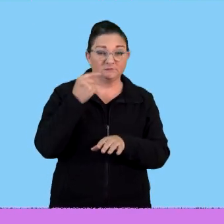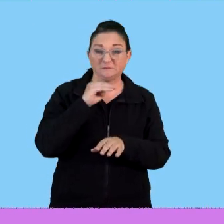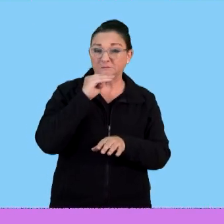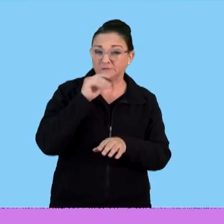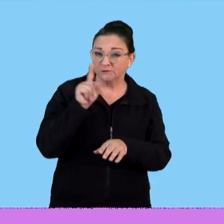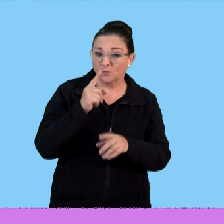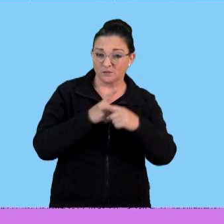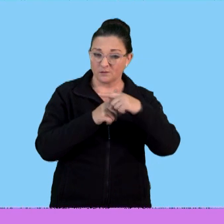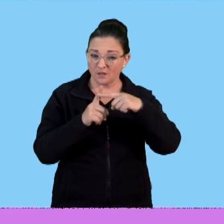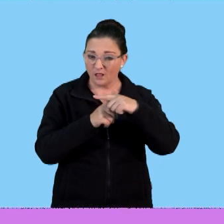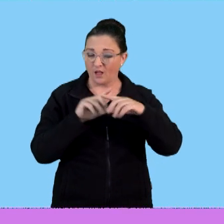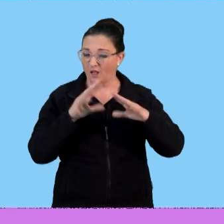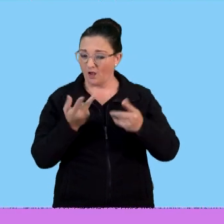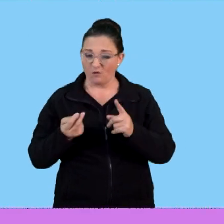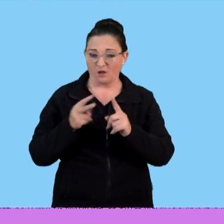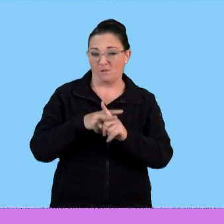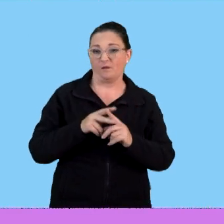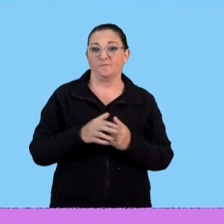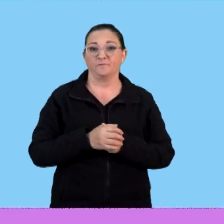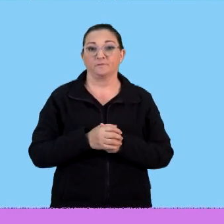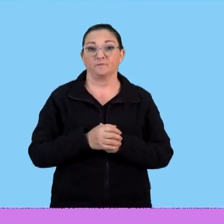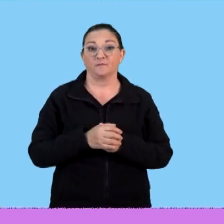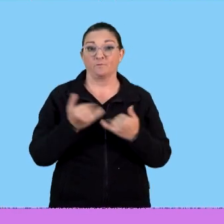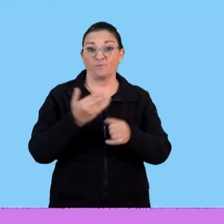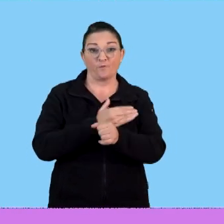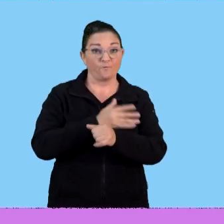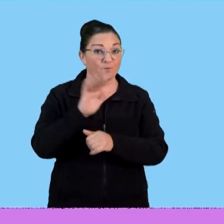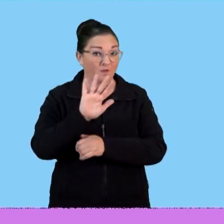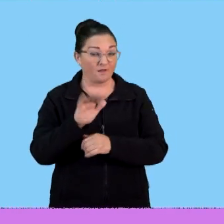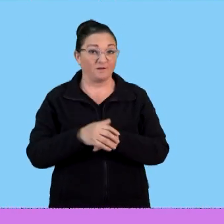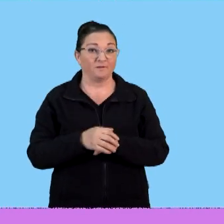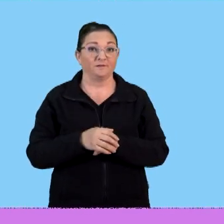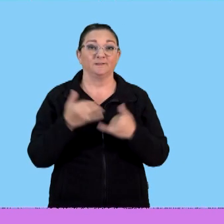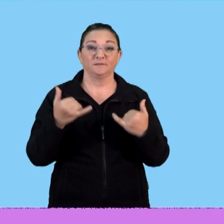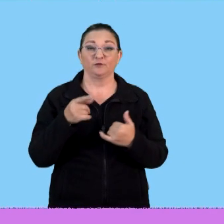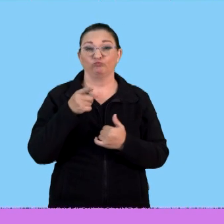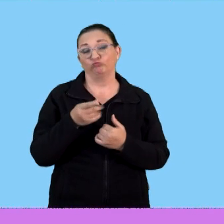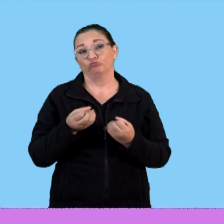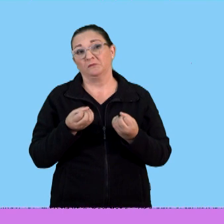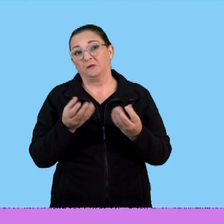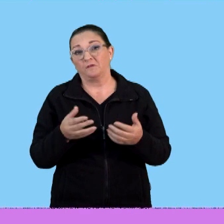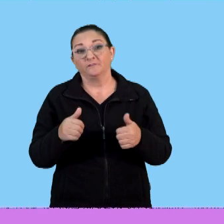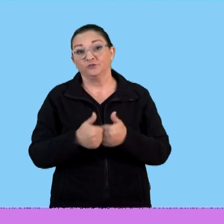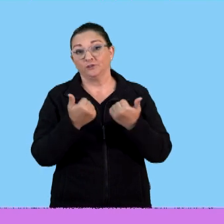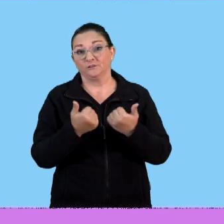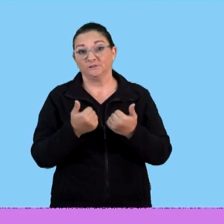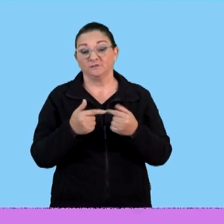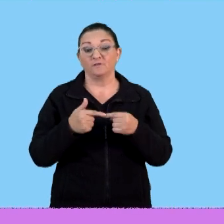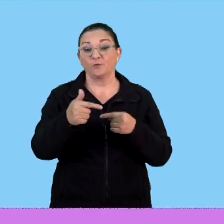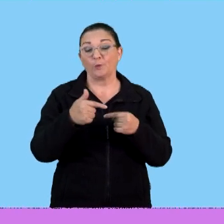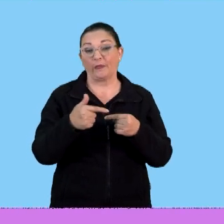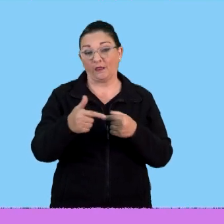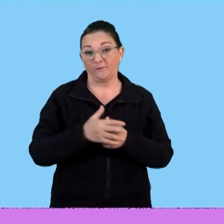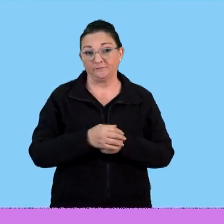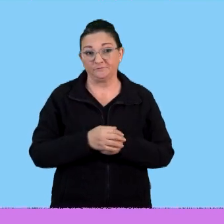meaning of a scale, know how to apply the scale. Okay, guys, before I say goodbye, let me leave you for a